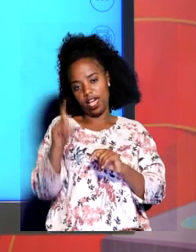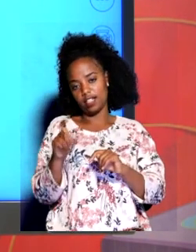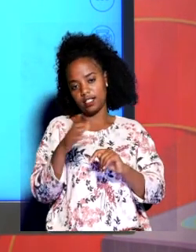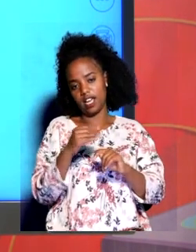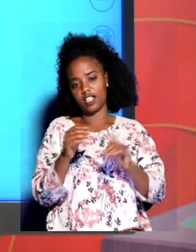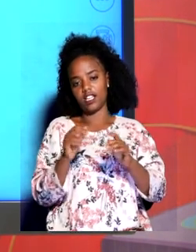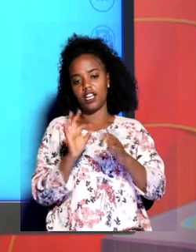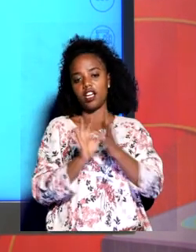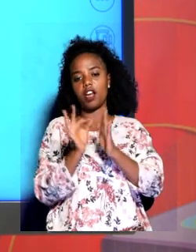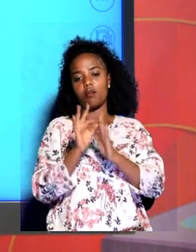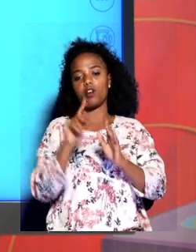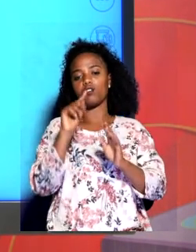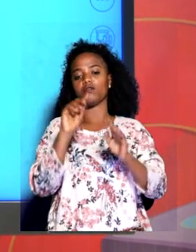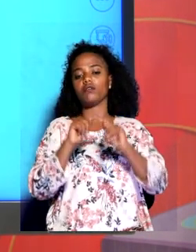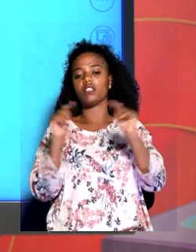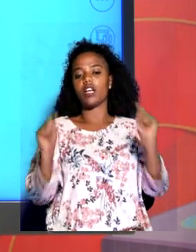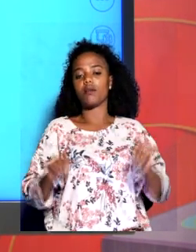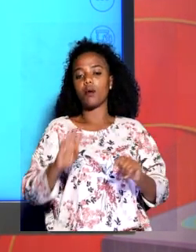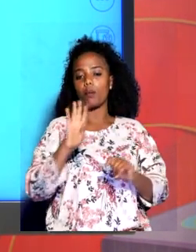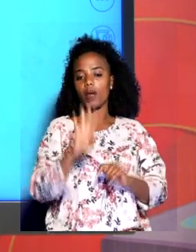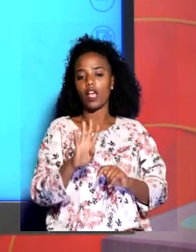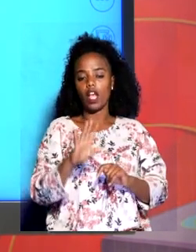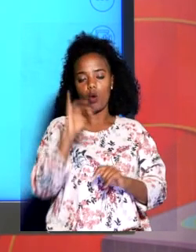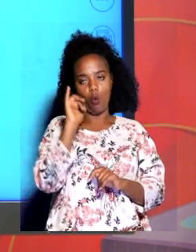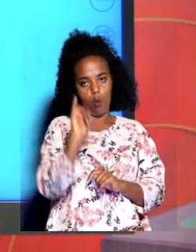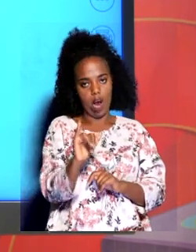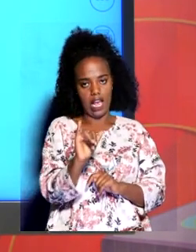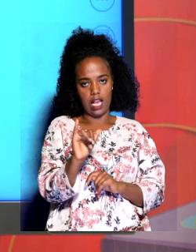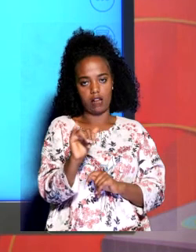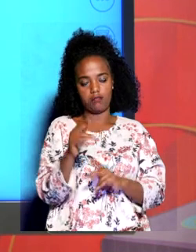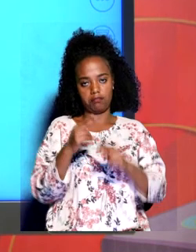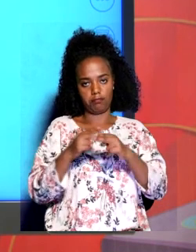of table B produced B, Y.